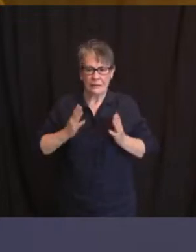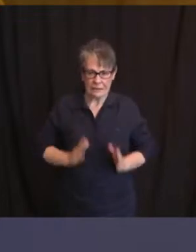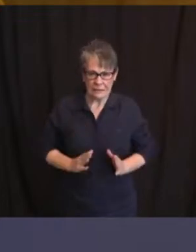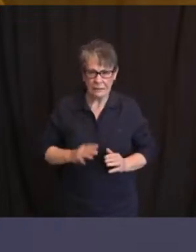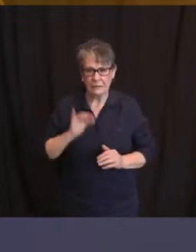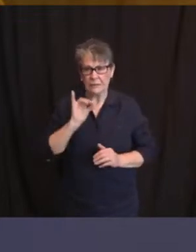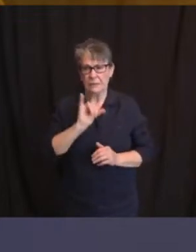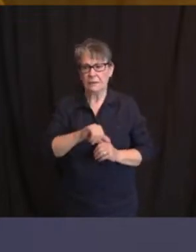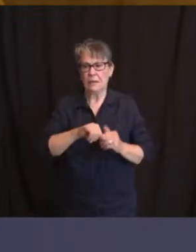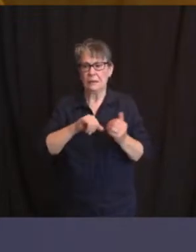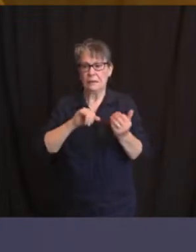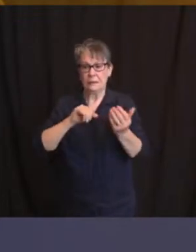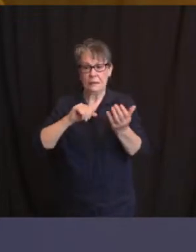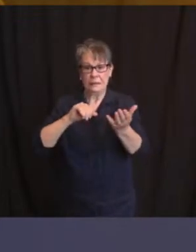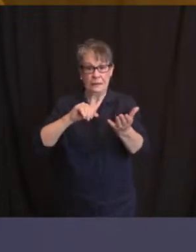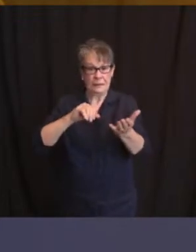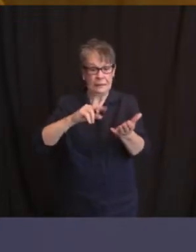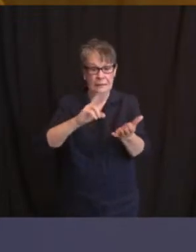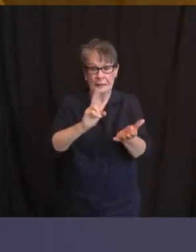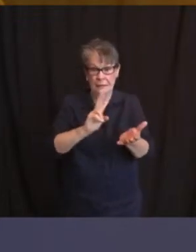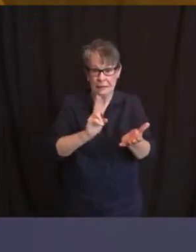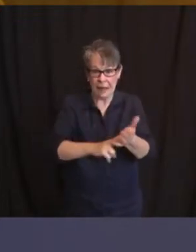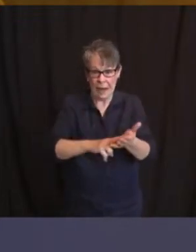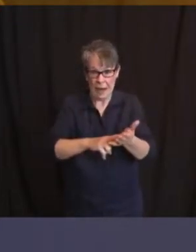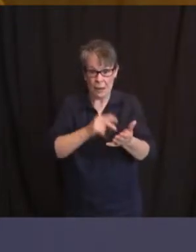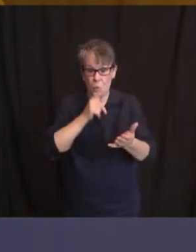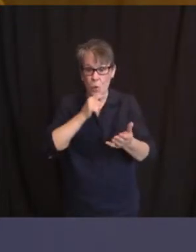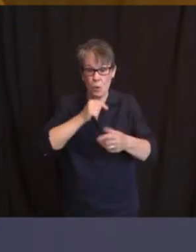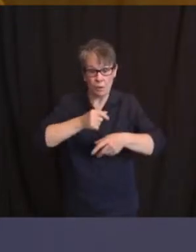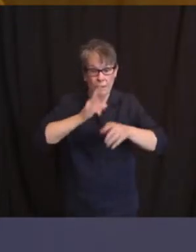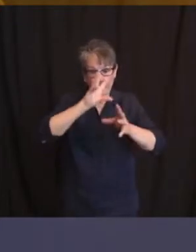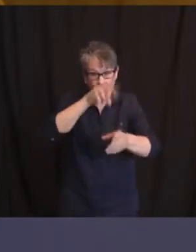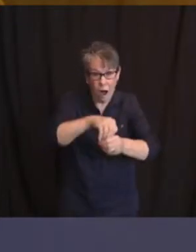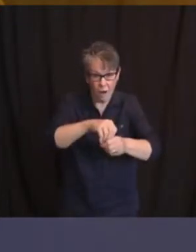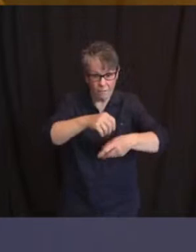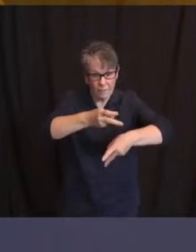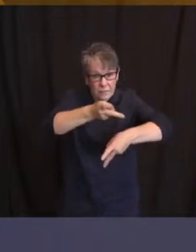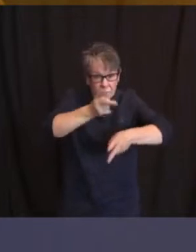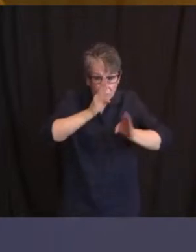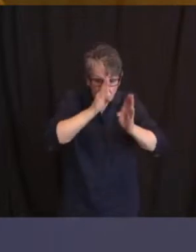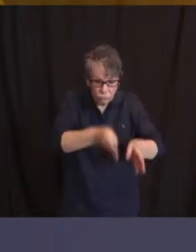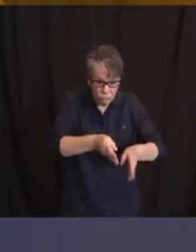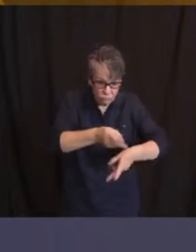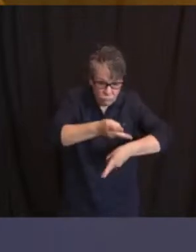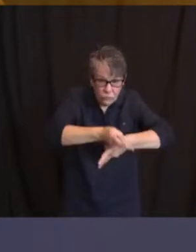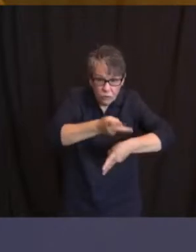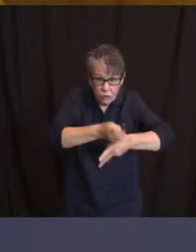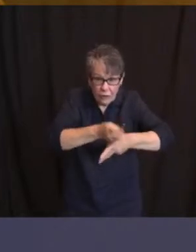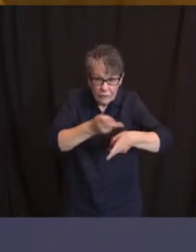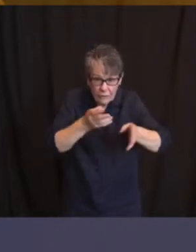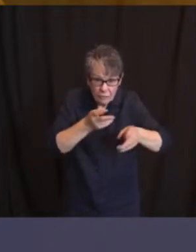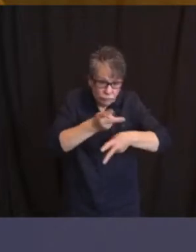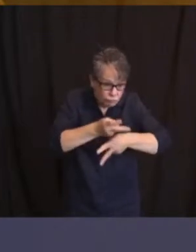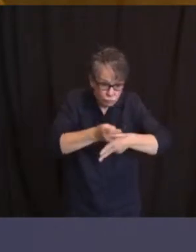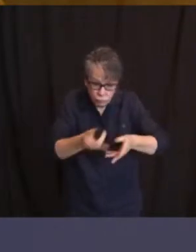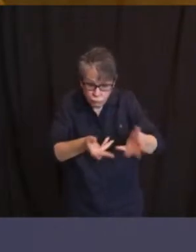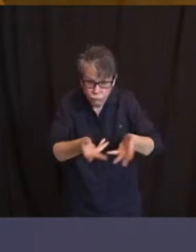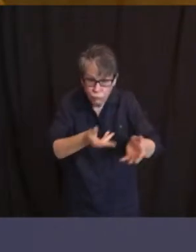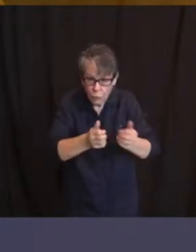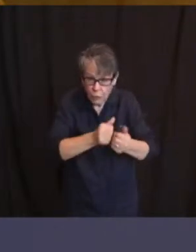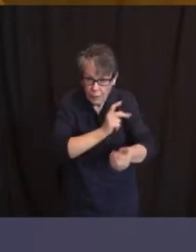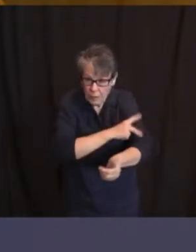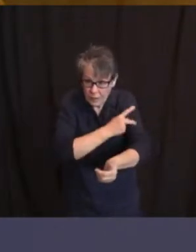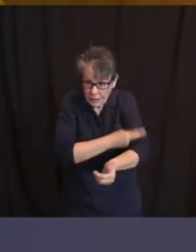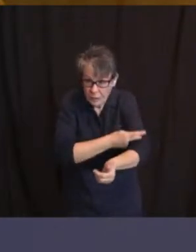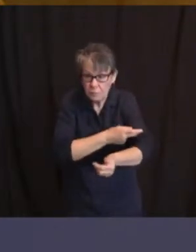as administrative, janitorial, and kitchen staff. Anyone that works in the facility.